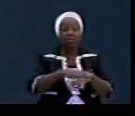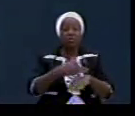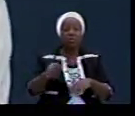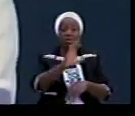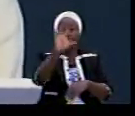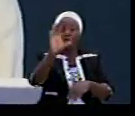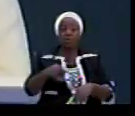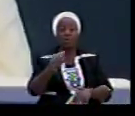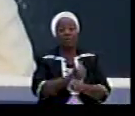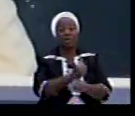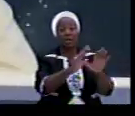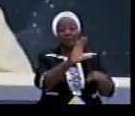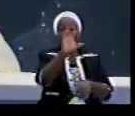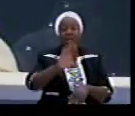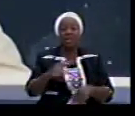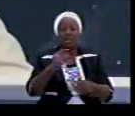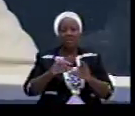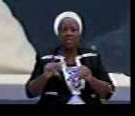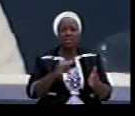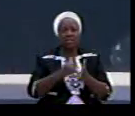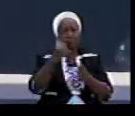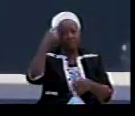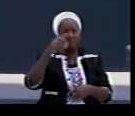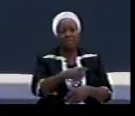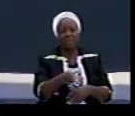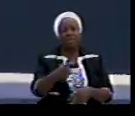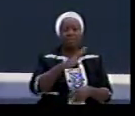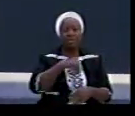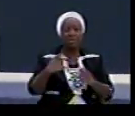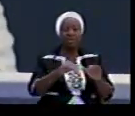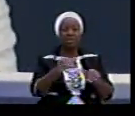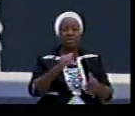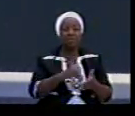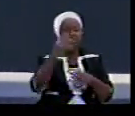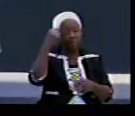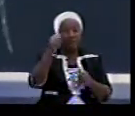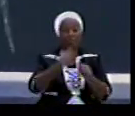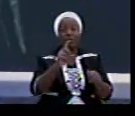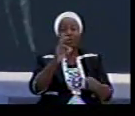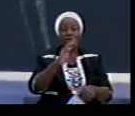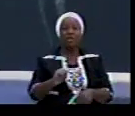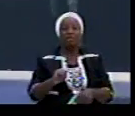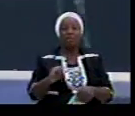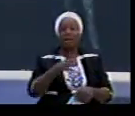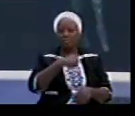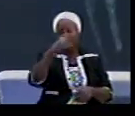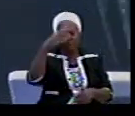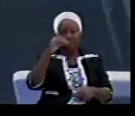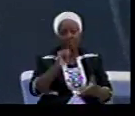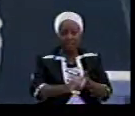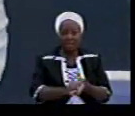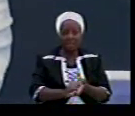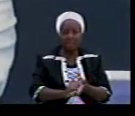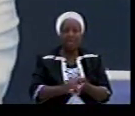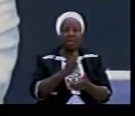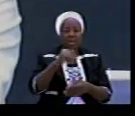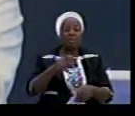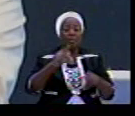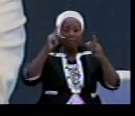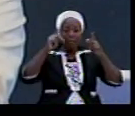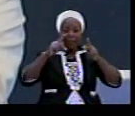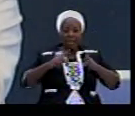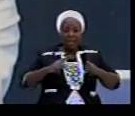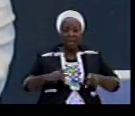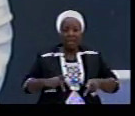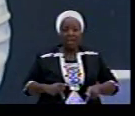did it for them. He did it for each of them. And because of that, they personalized